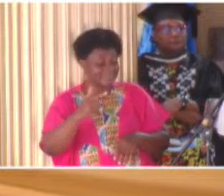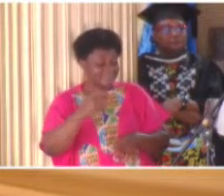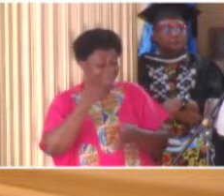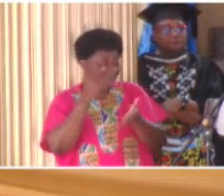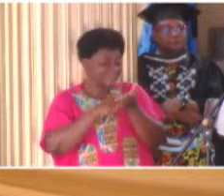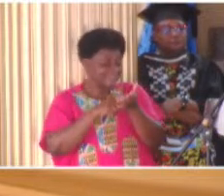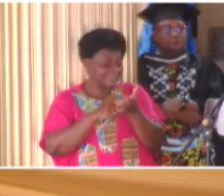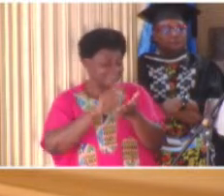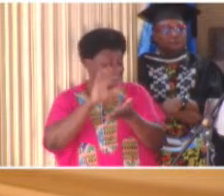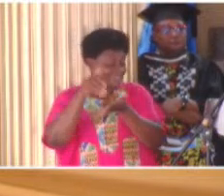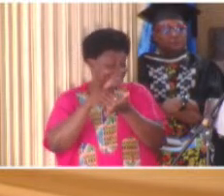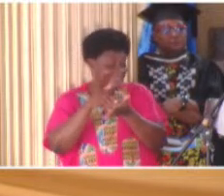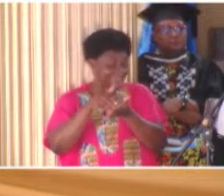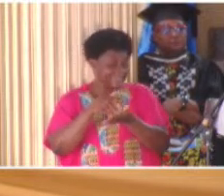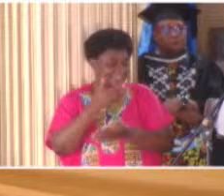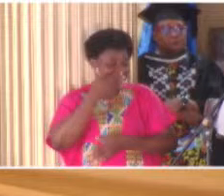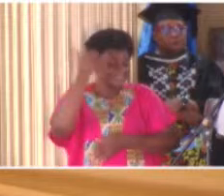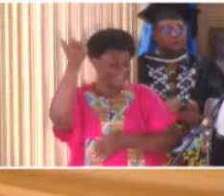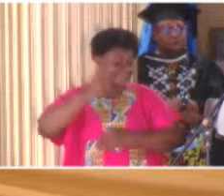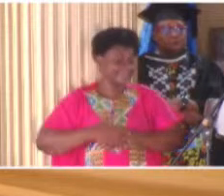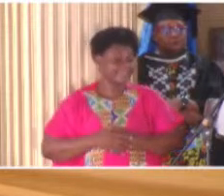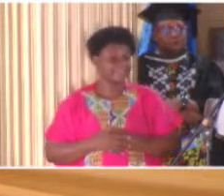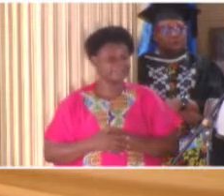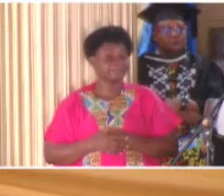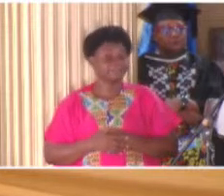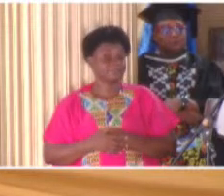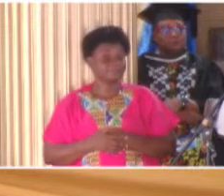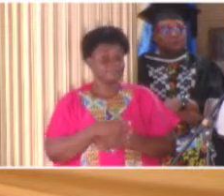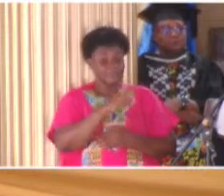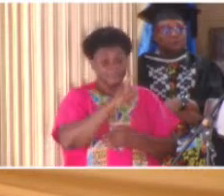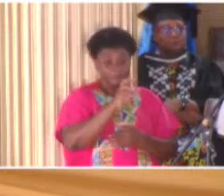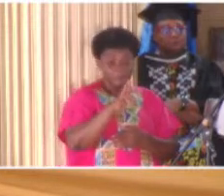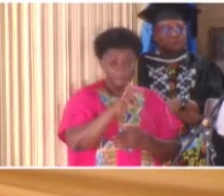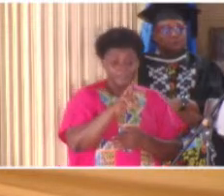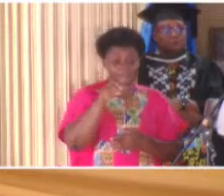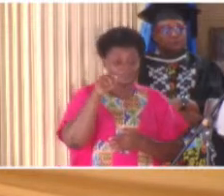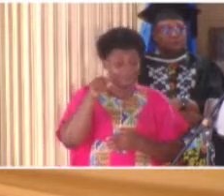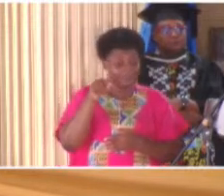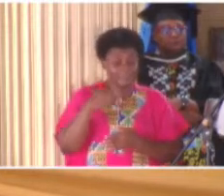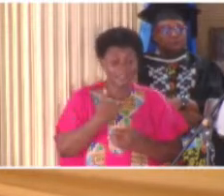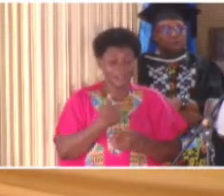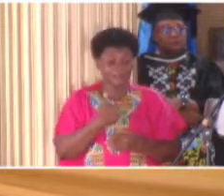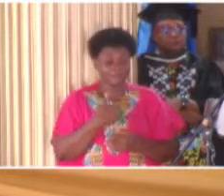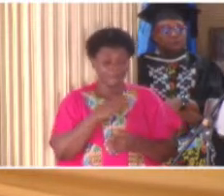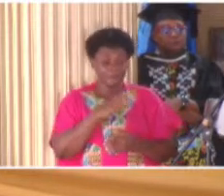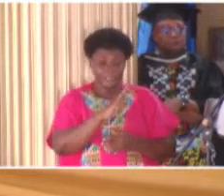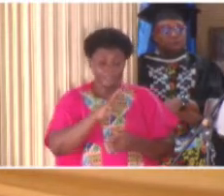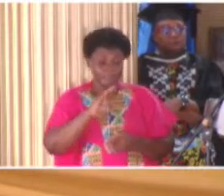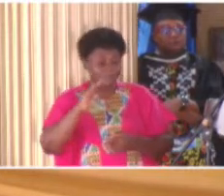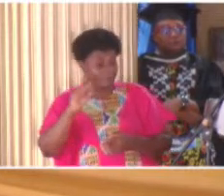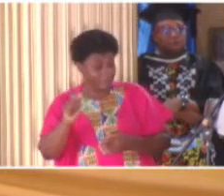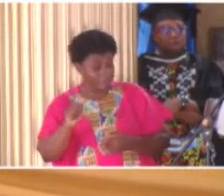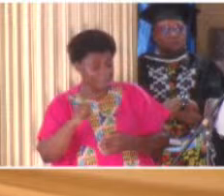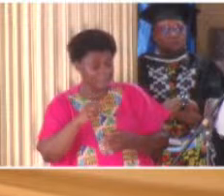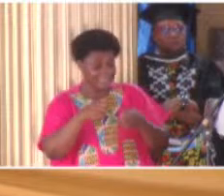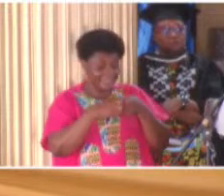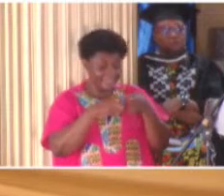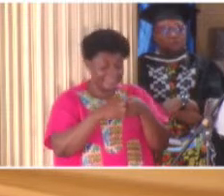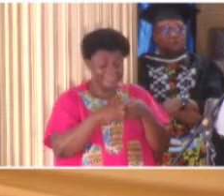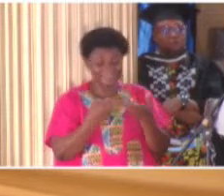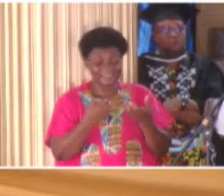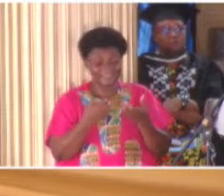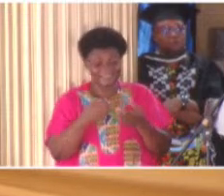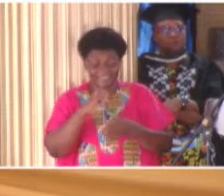a center of excellence. Dr. Kwekwana holds a bachelor's degree in electrical and electronic